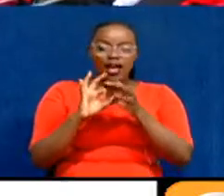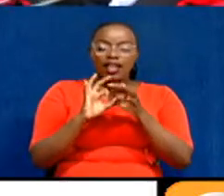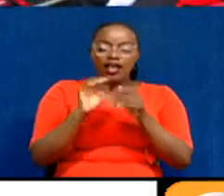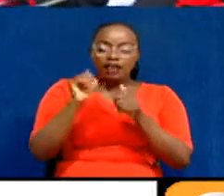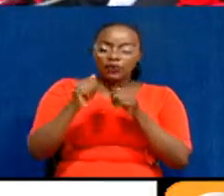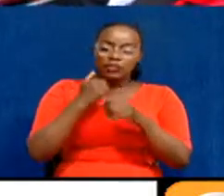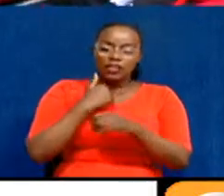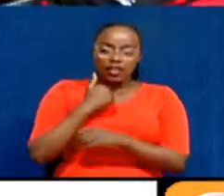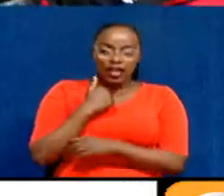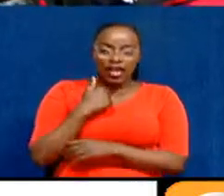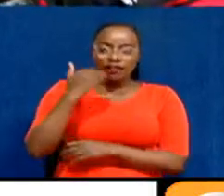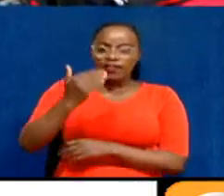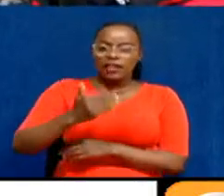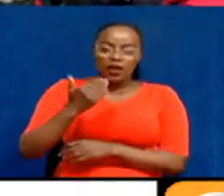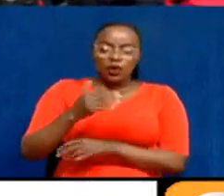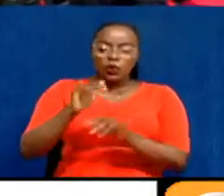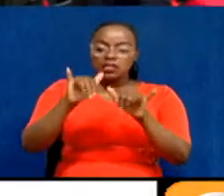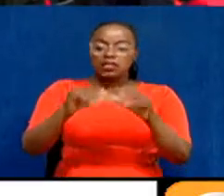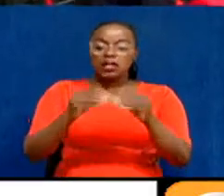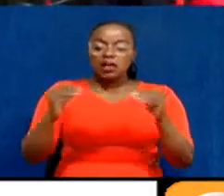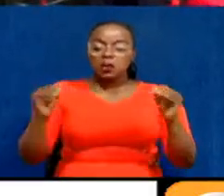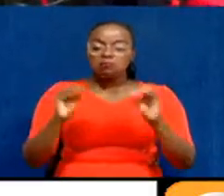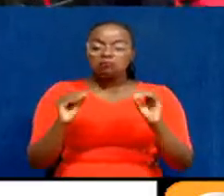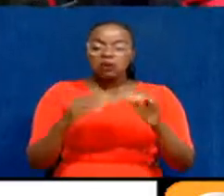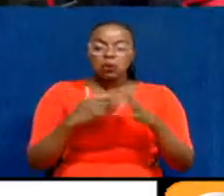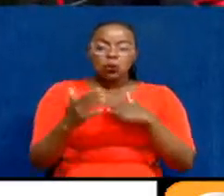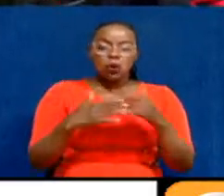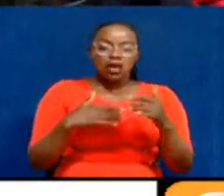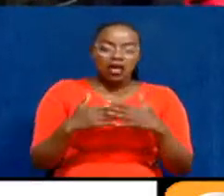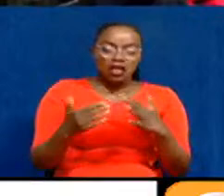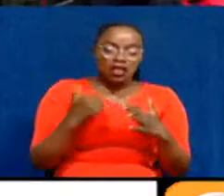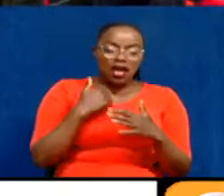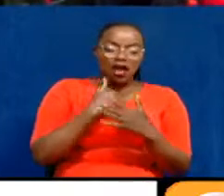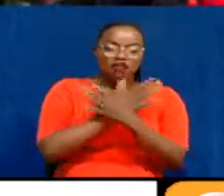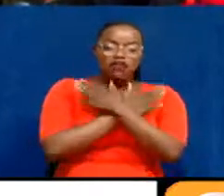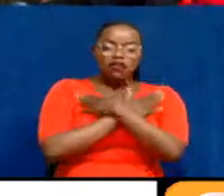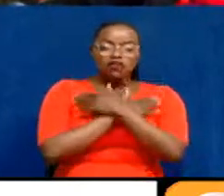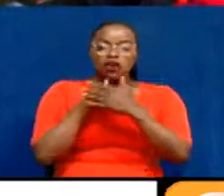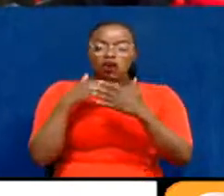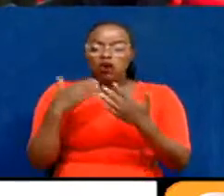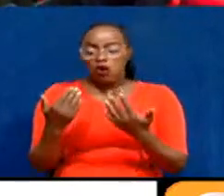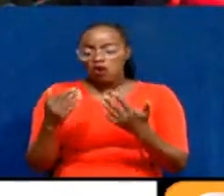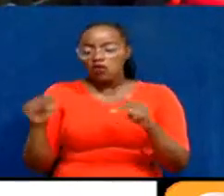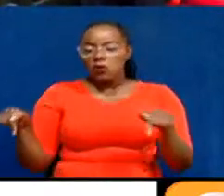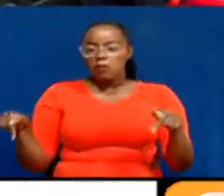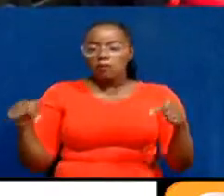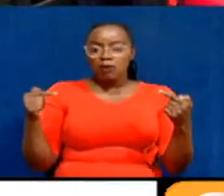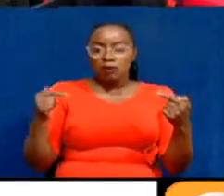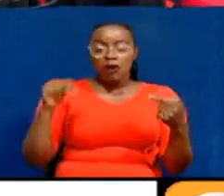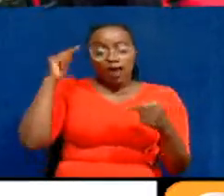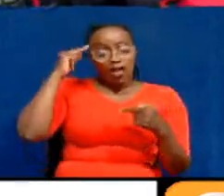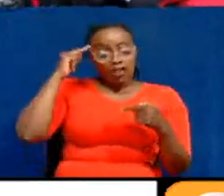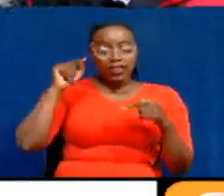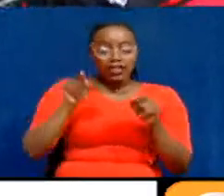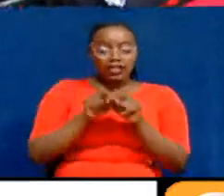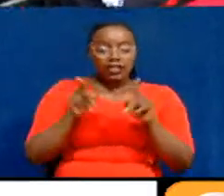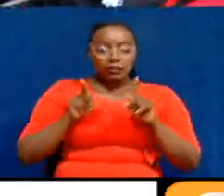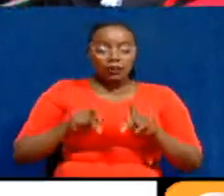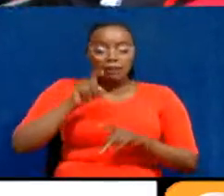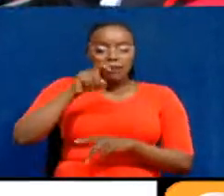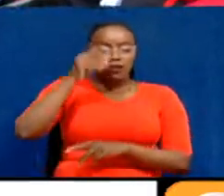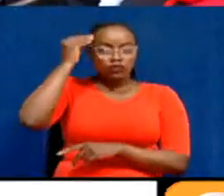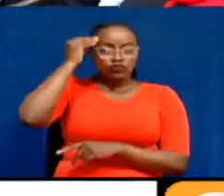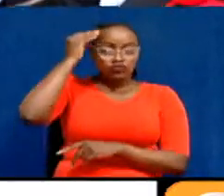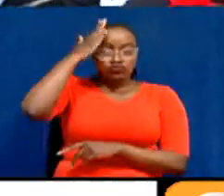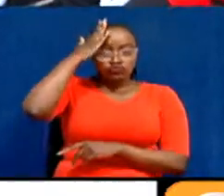they make, usually don't last very long, whether they are kwa urafiki ama kwa kukosana. And I think as a people, we need to keep that